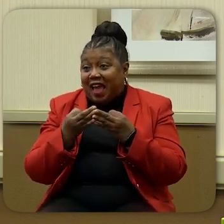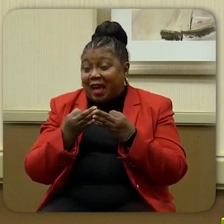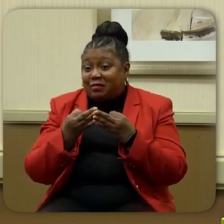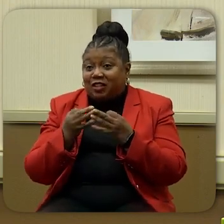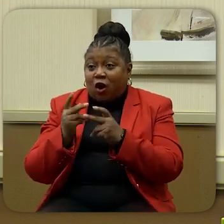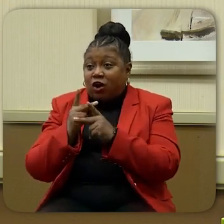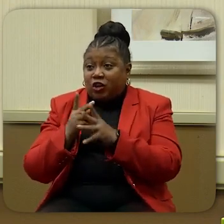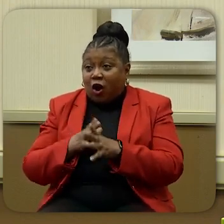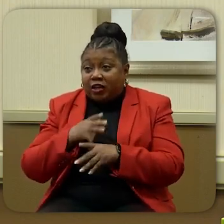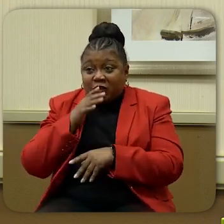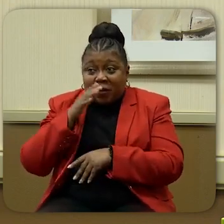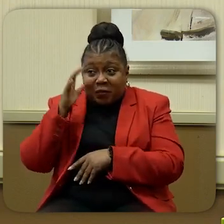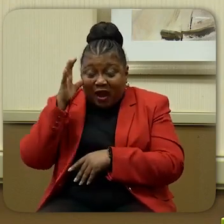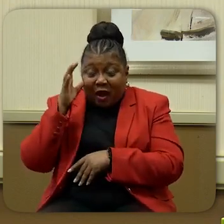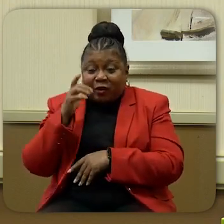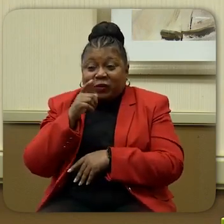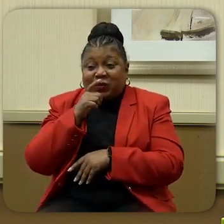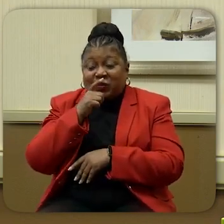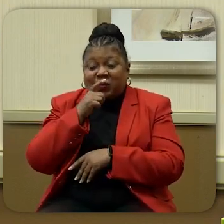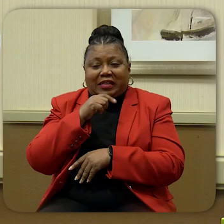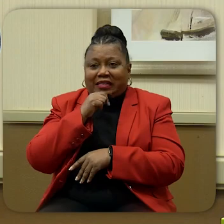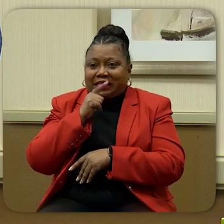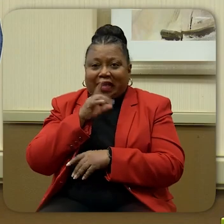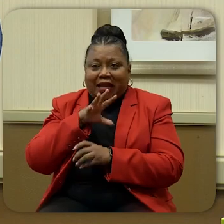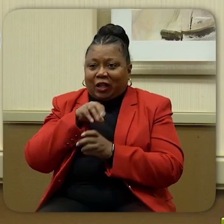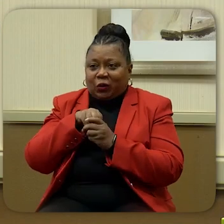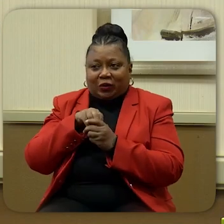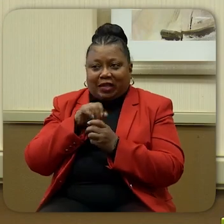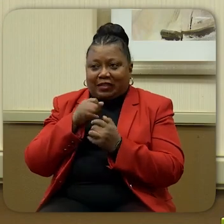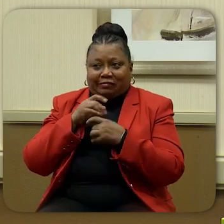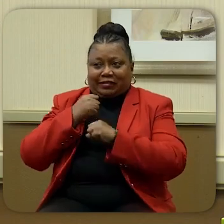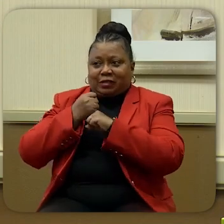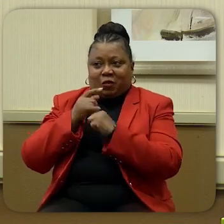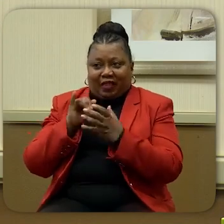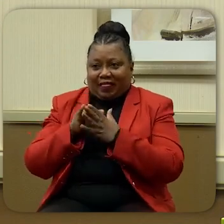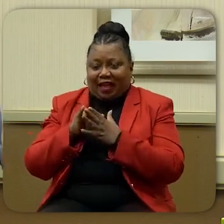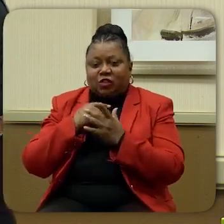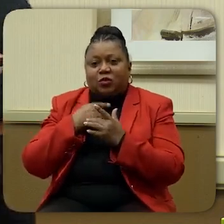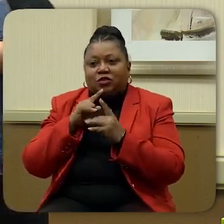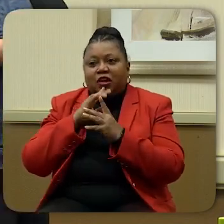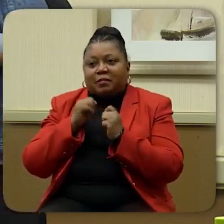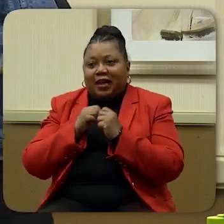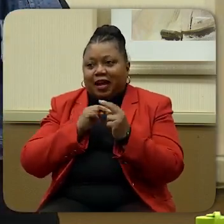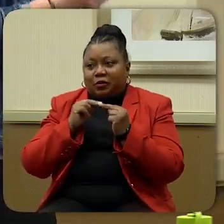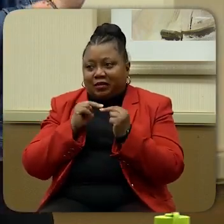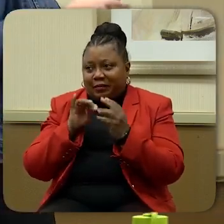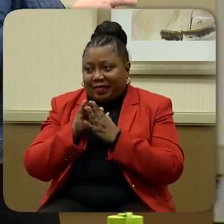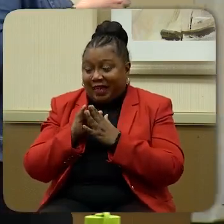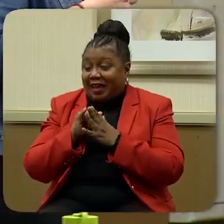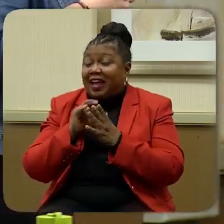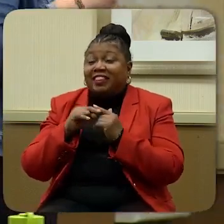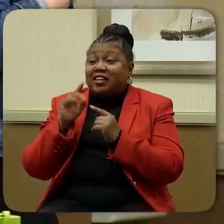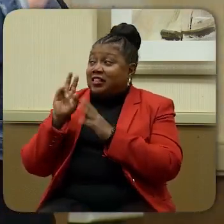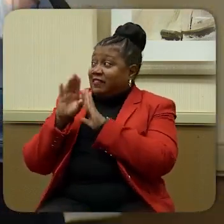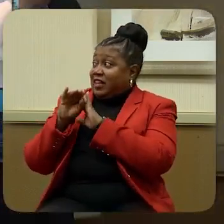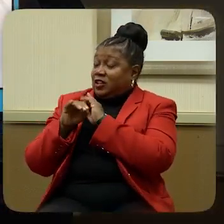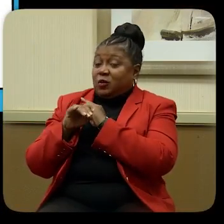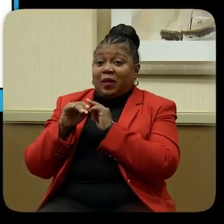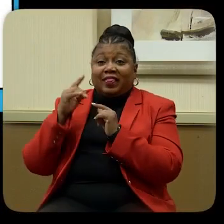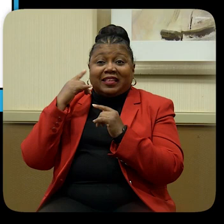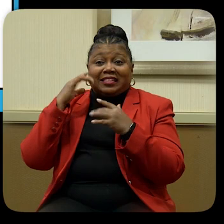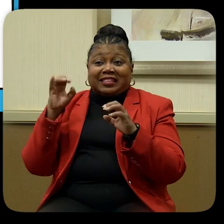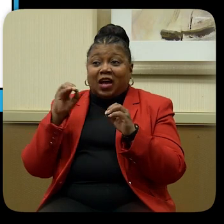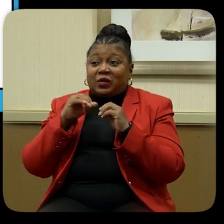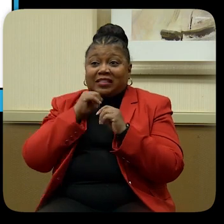or guardian or parent who is not on board with that. So we'll talk about how we navigate that. So there's a video here, but the